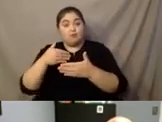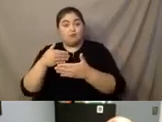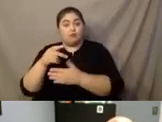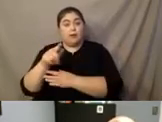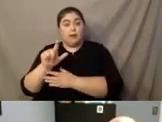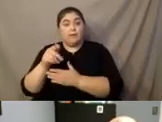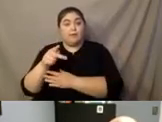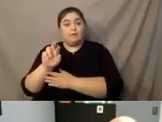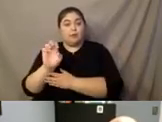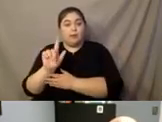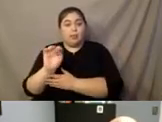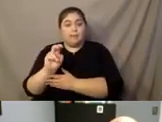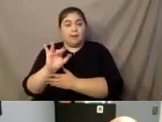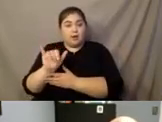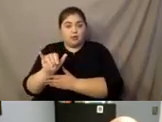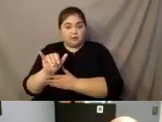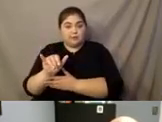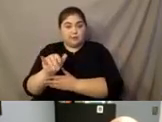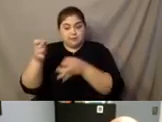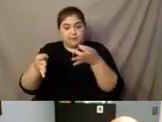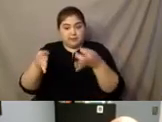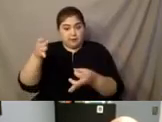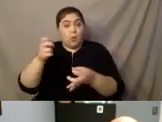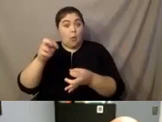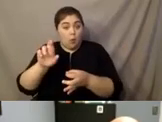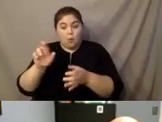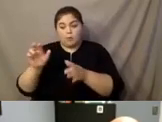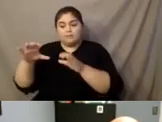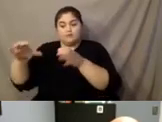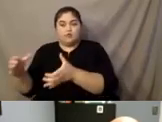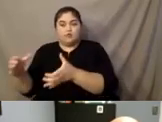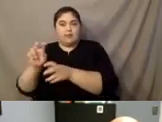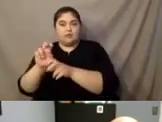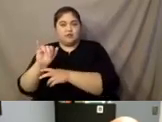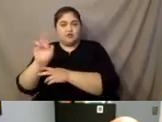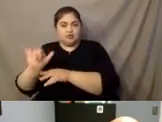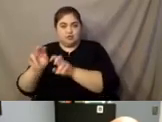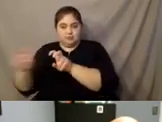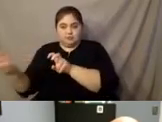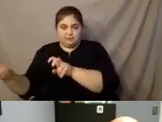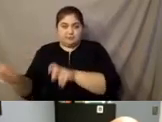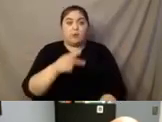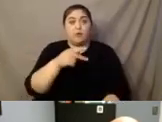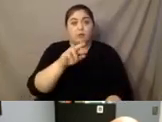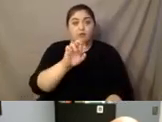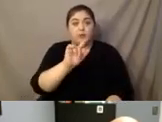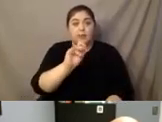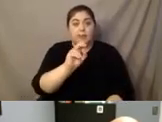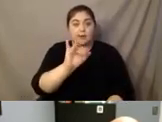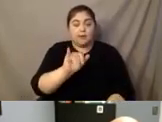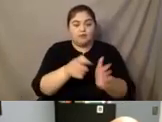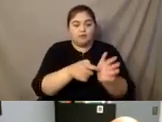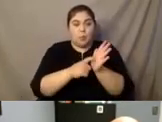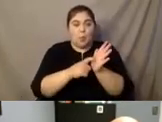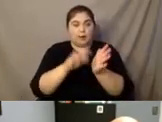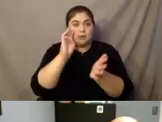case in front of the grand jury. A preliminary hearing requires a witness to testify about what happened. A